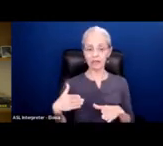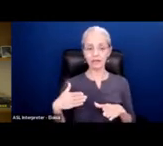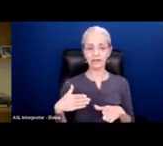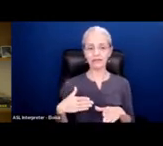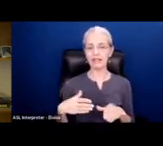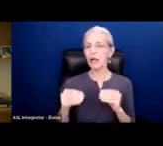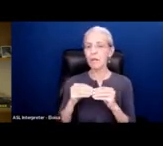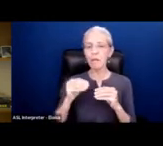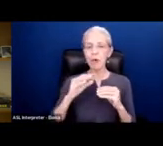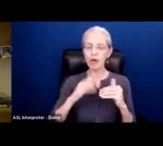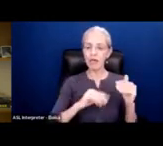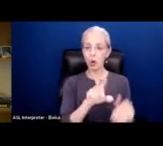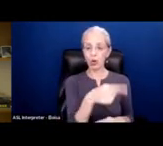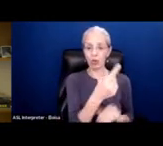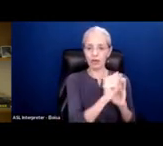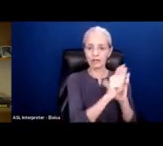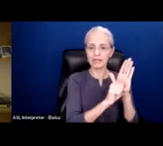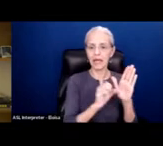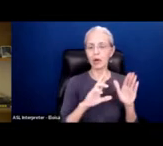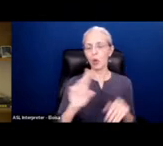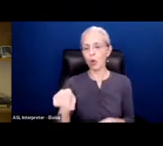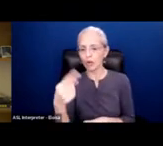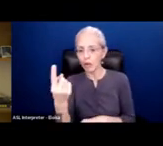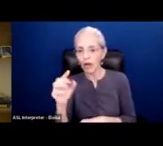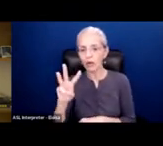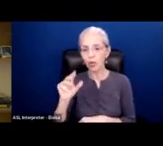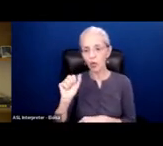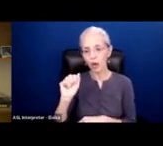single state or in a single waiver program, for example.